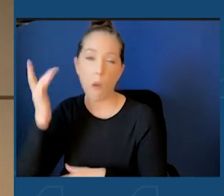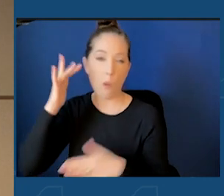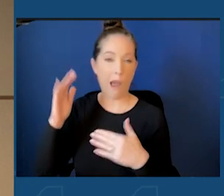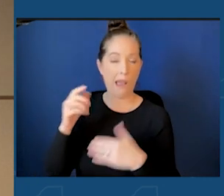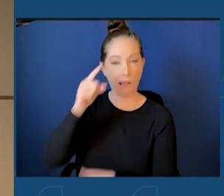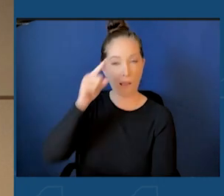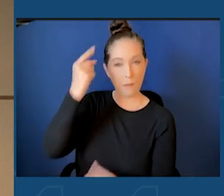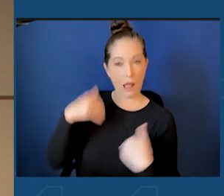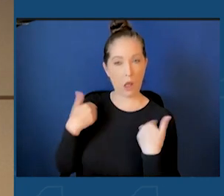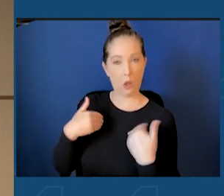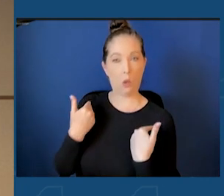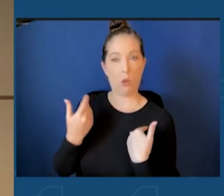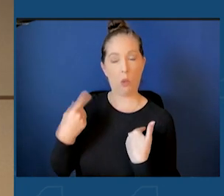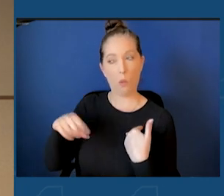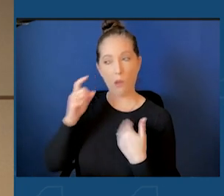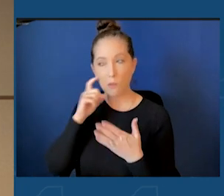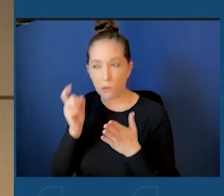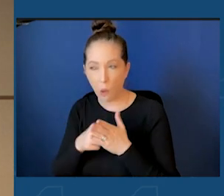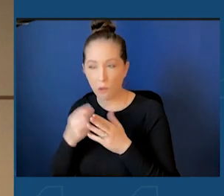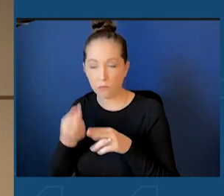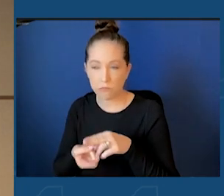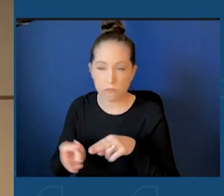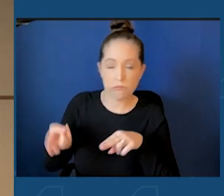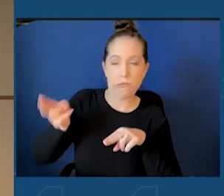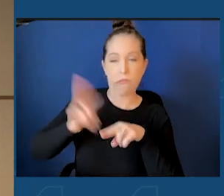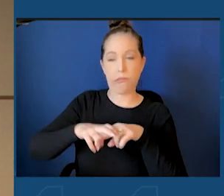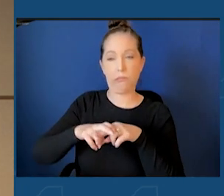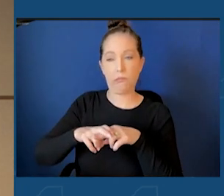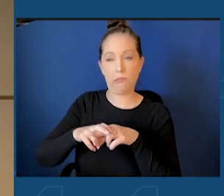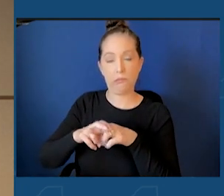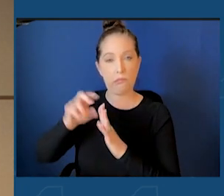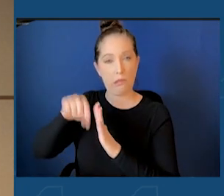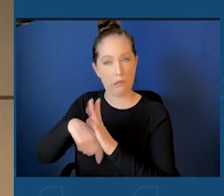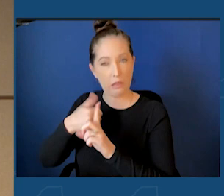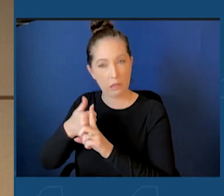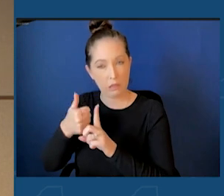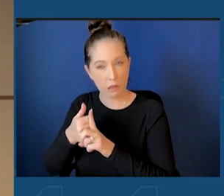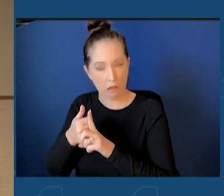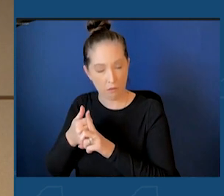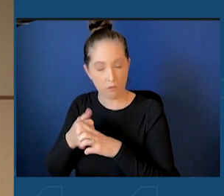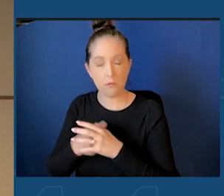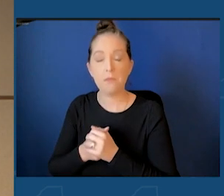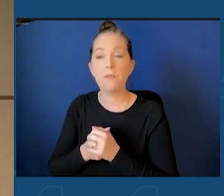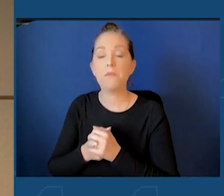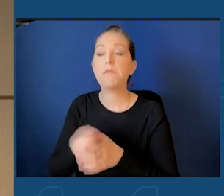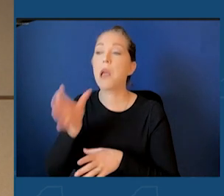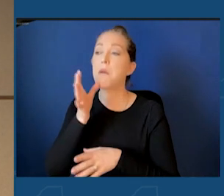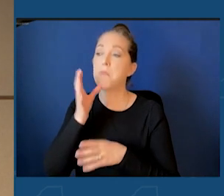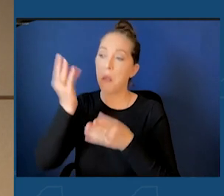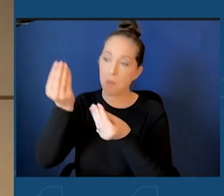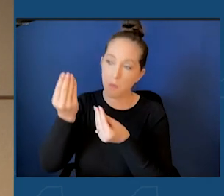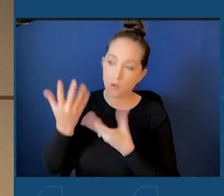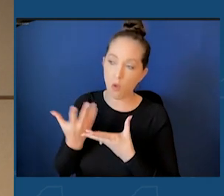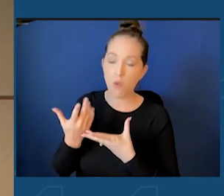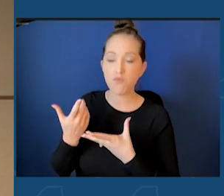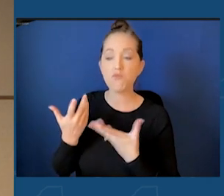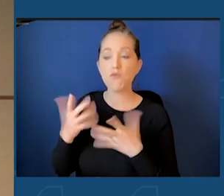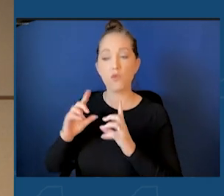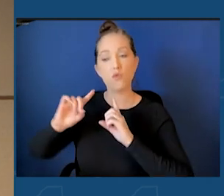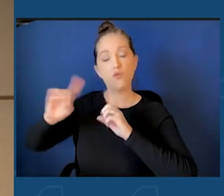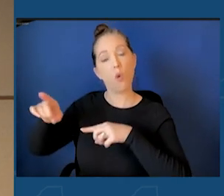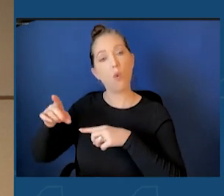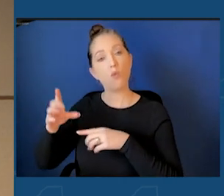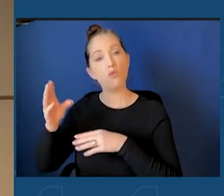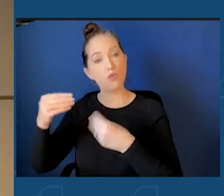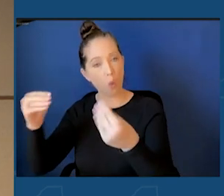an increase in completed suicides. His mother told me she had gone to the store and was running errands,